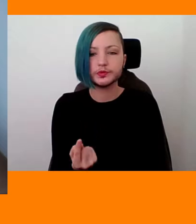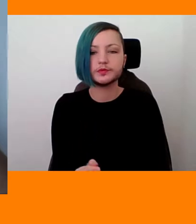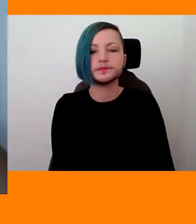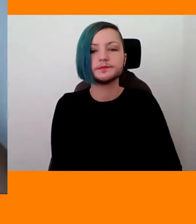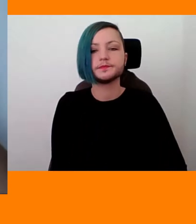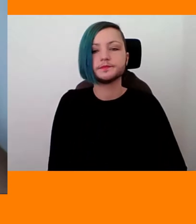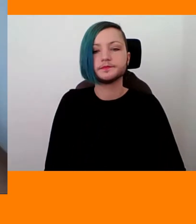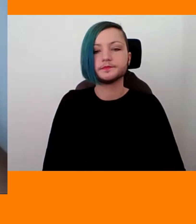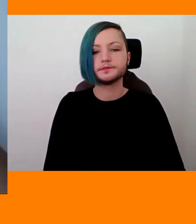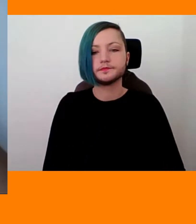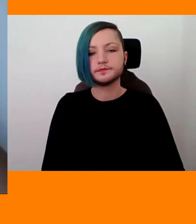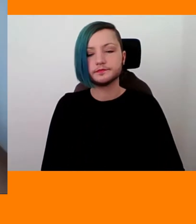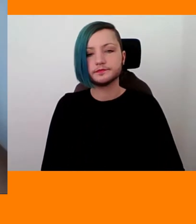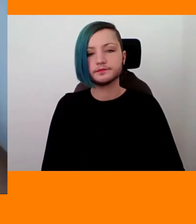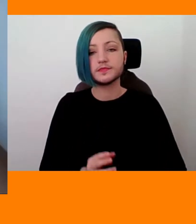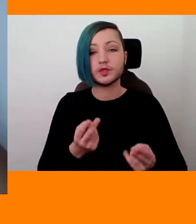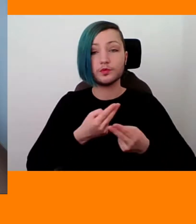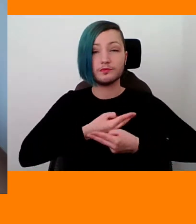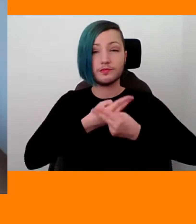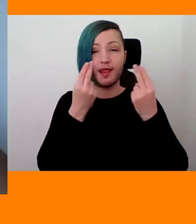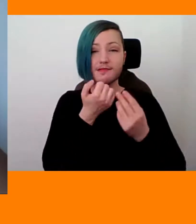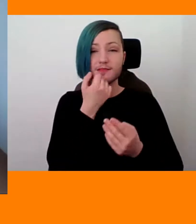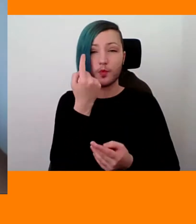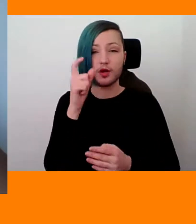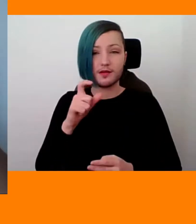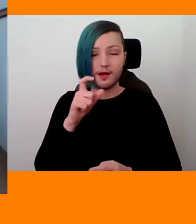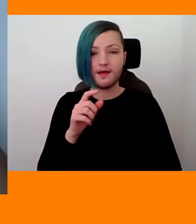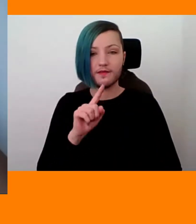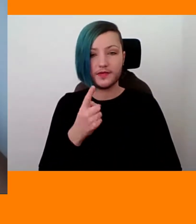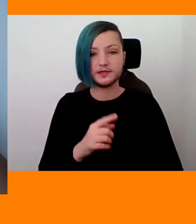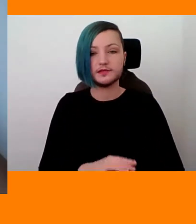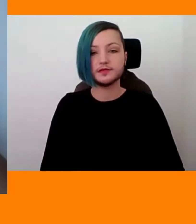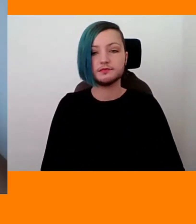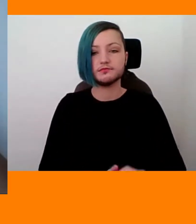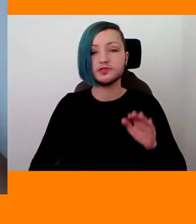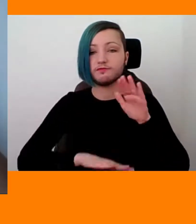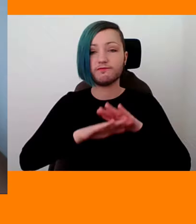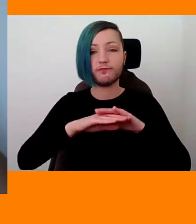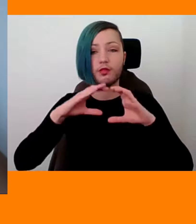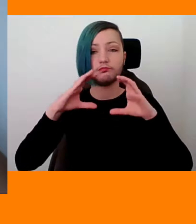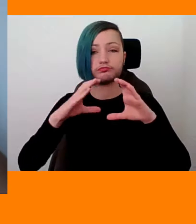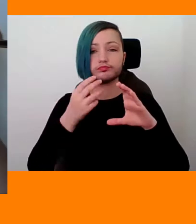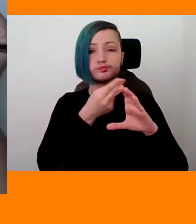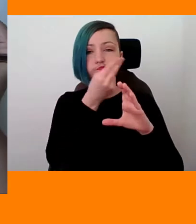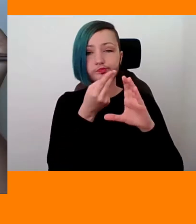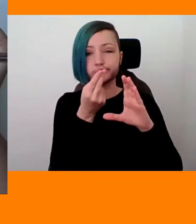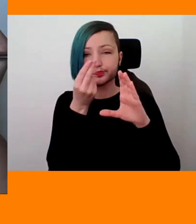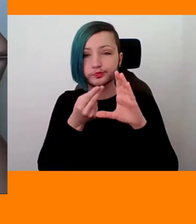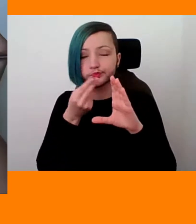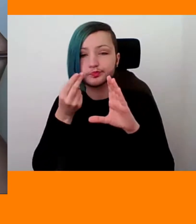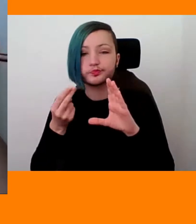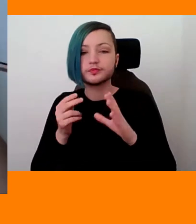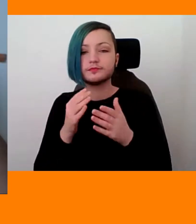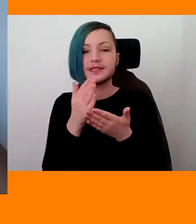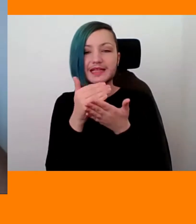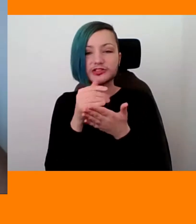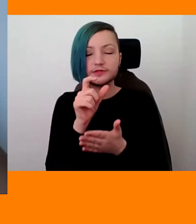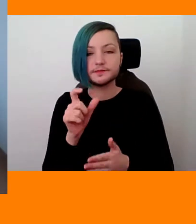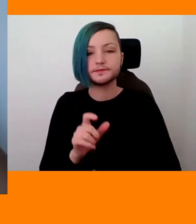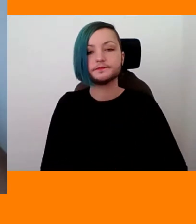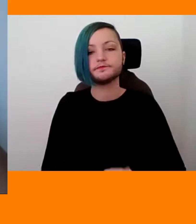So with your lightest colour, just fill that section with loads of little